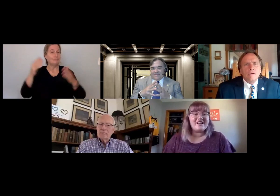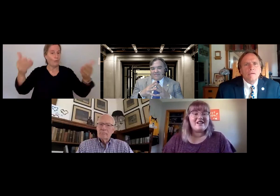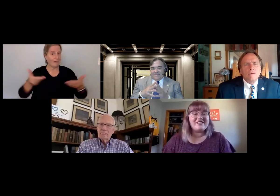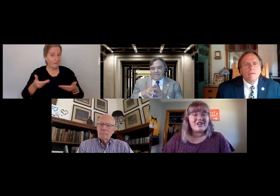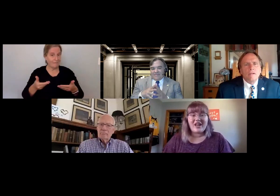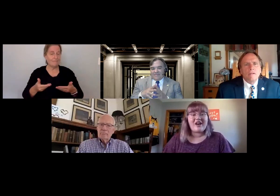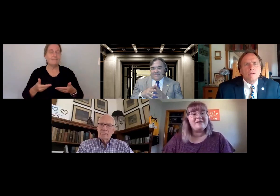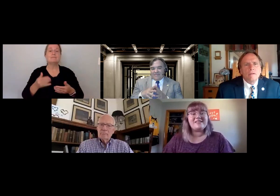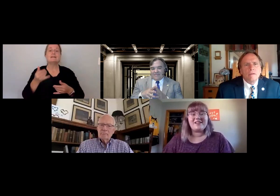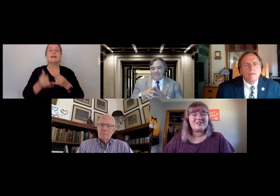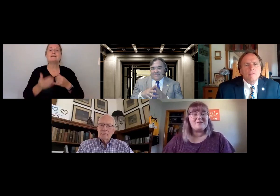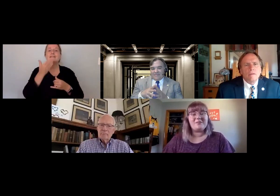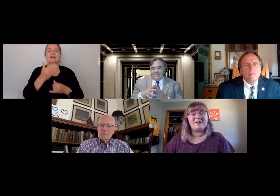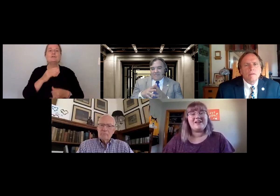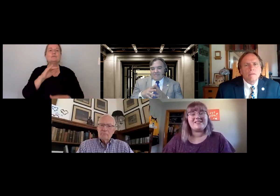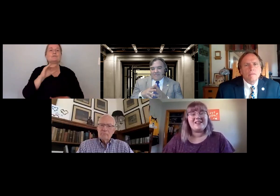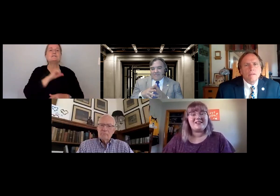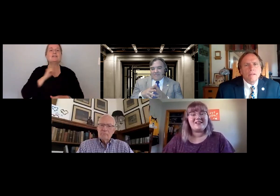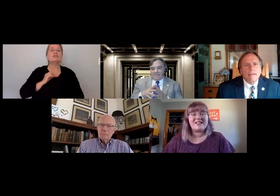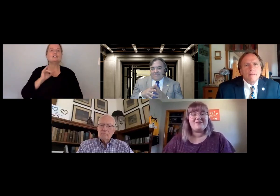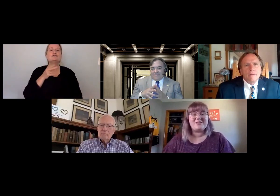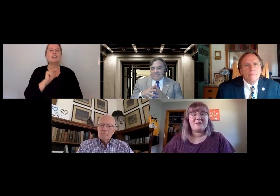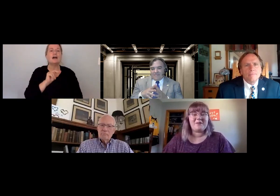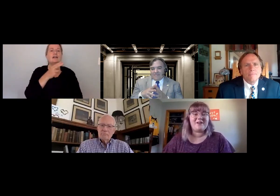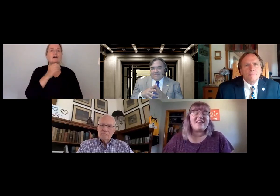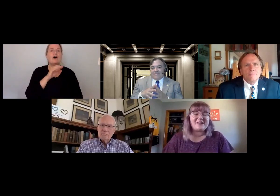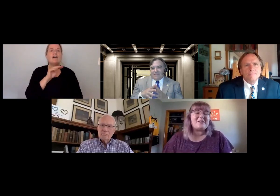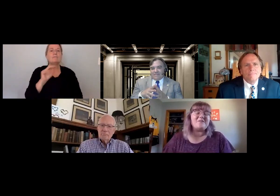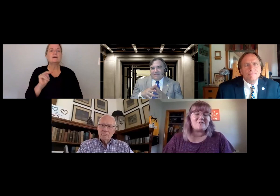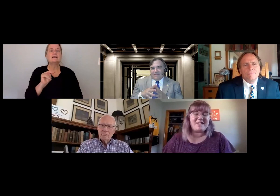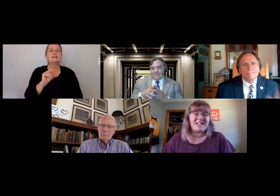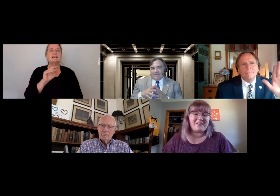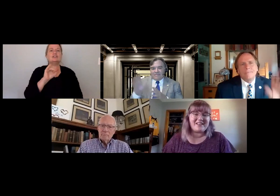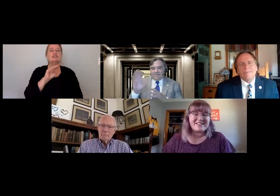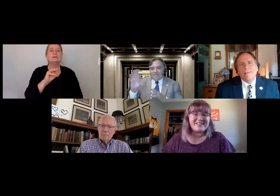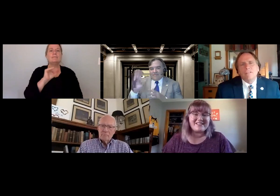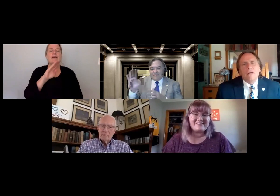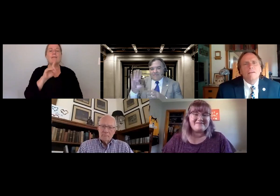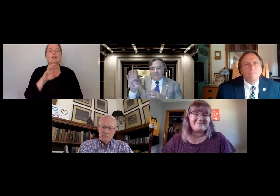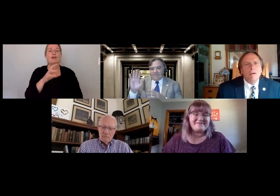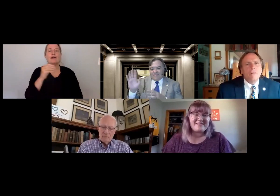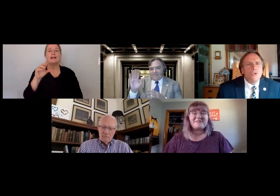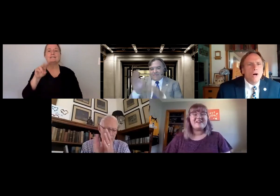to Senator John Hoffman, Senator Jim Abeler, and Senator David Durenberger. Thank you so much for being here with us.